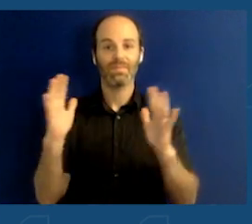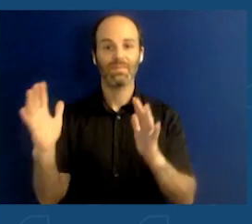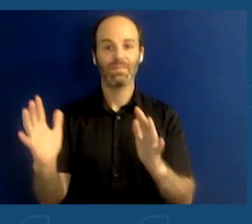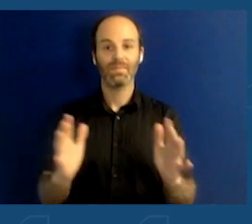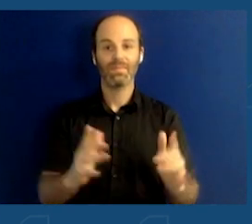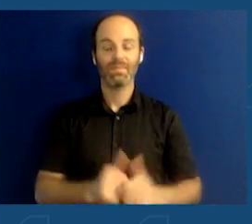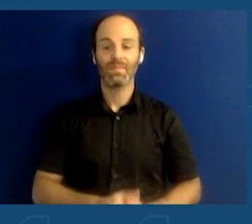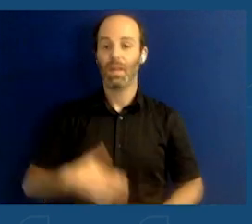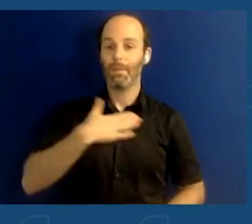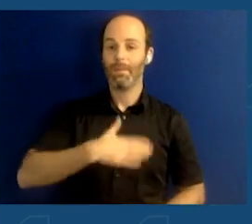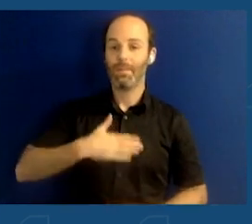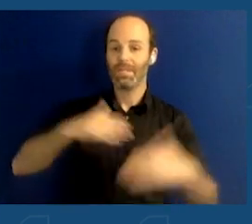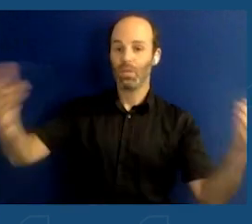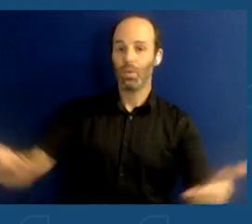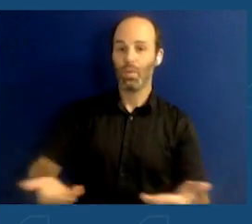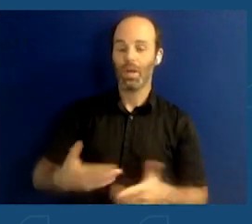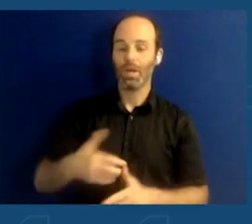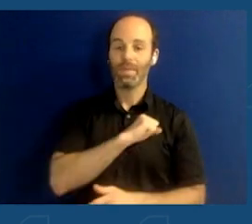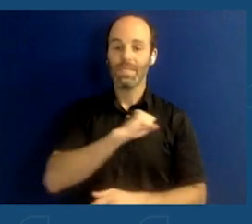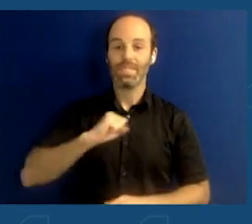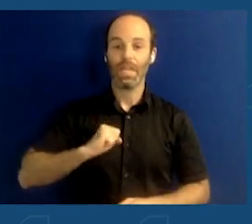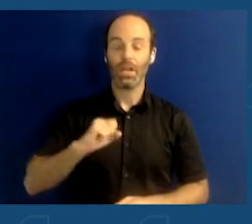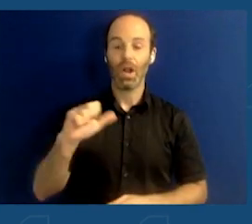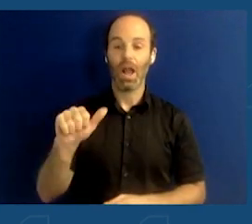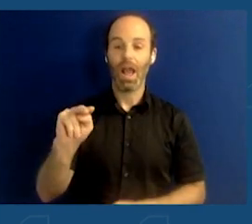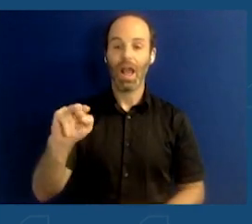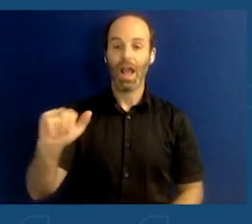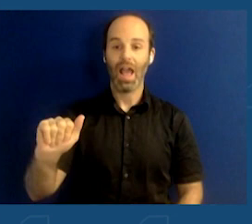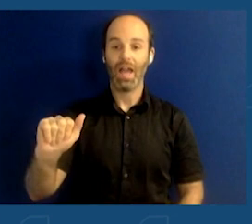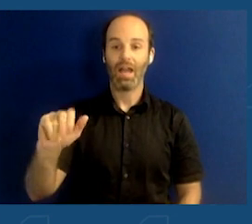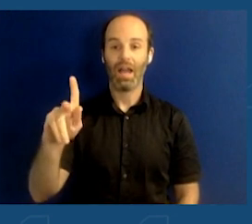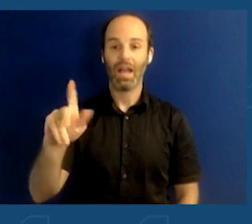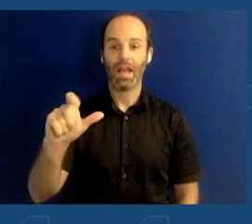Please welcome Senator Anna Kaplan.